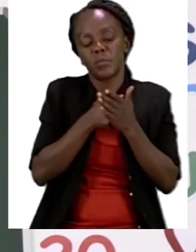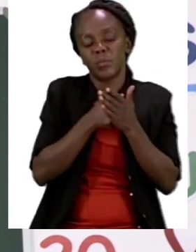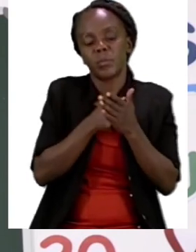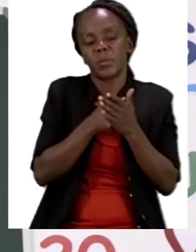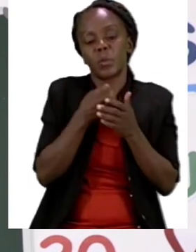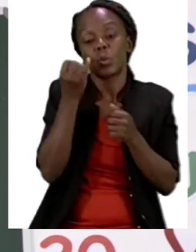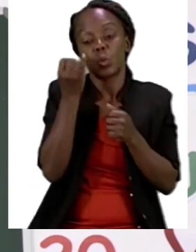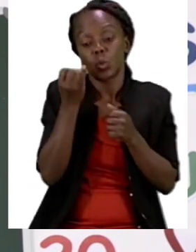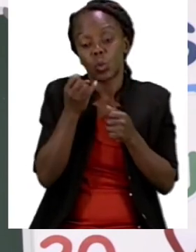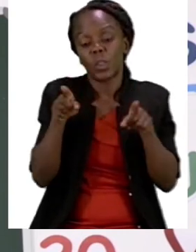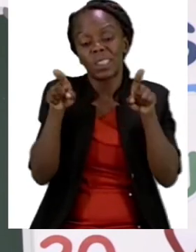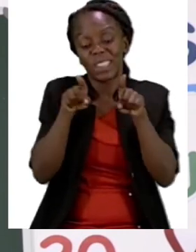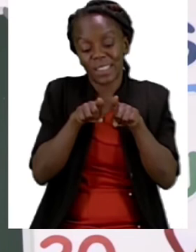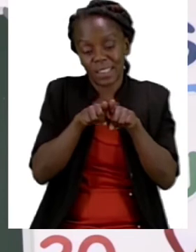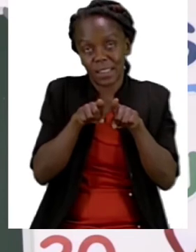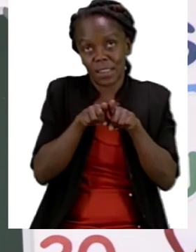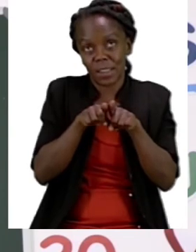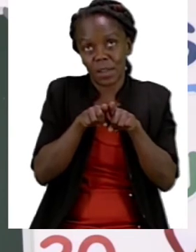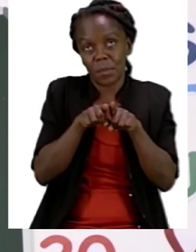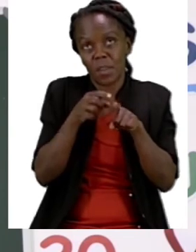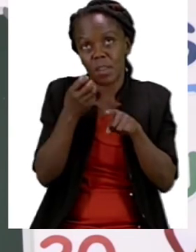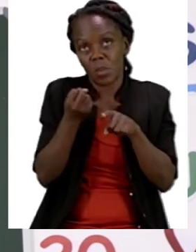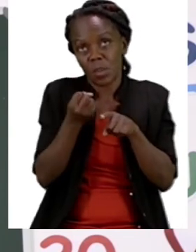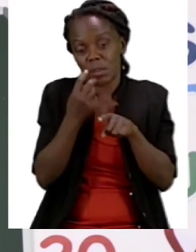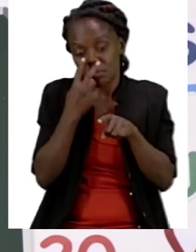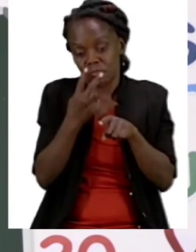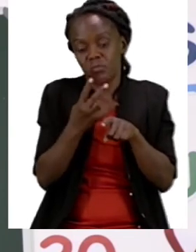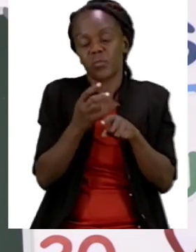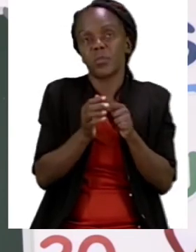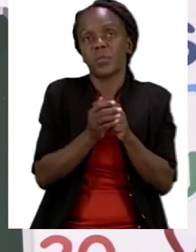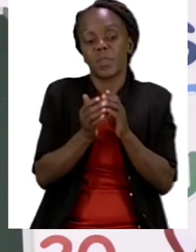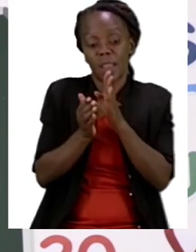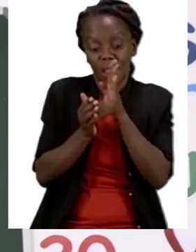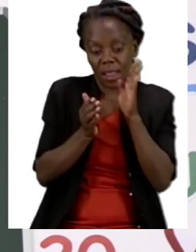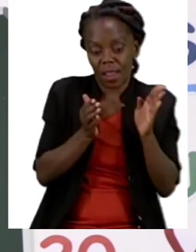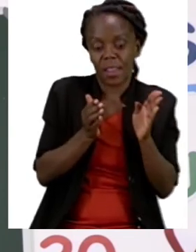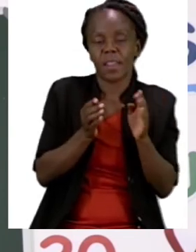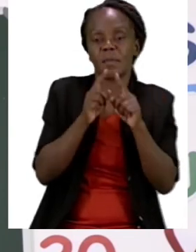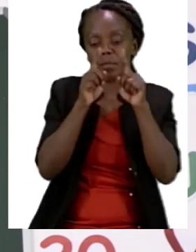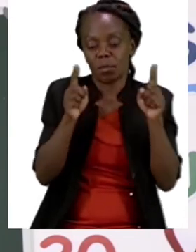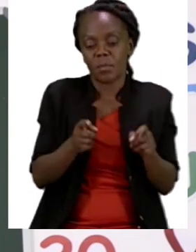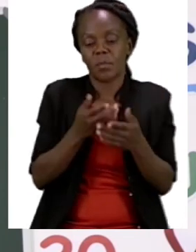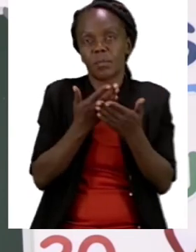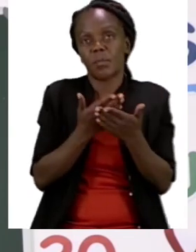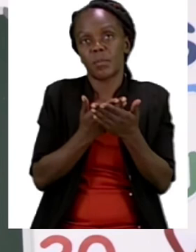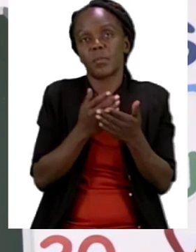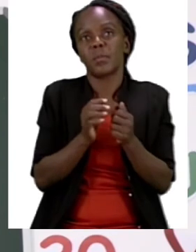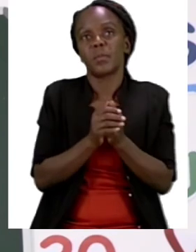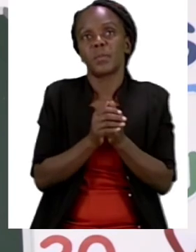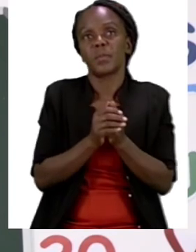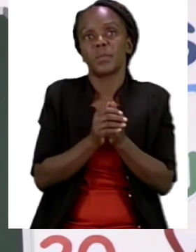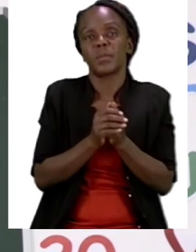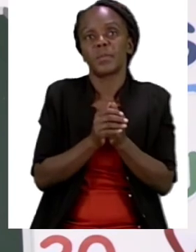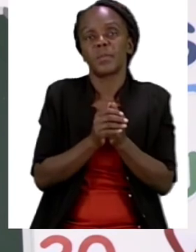in our picture. Take your time and look carefully at what the other